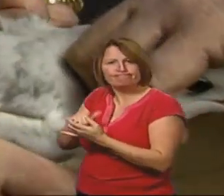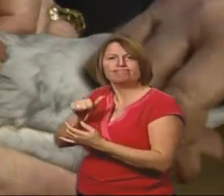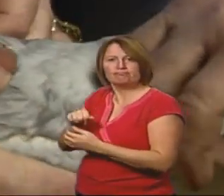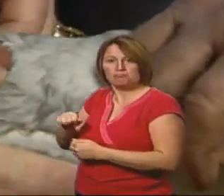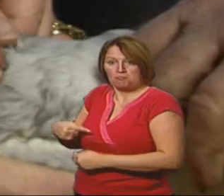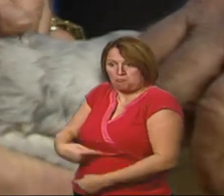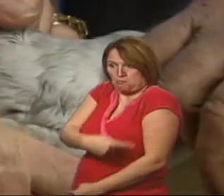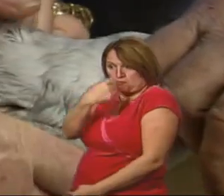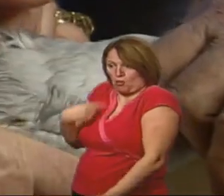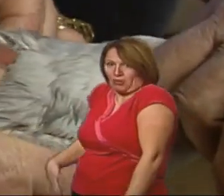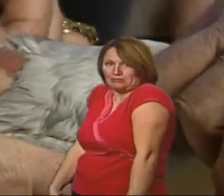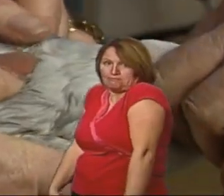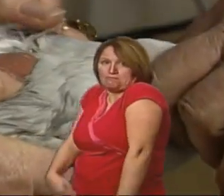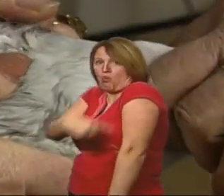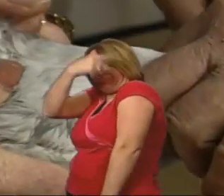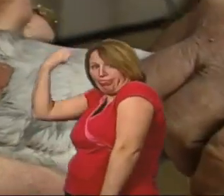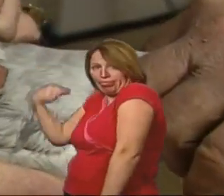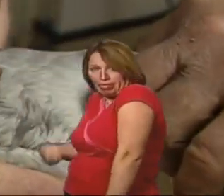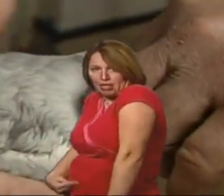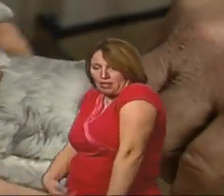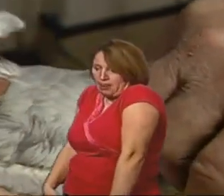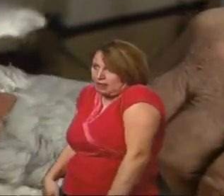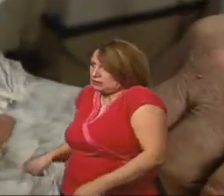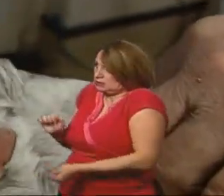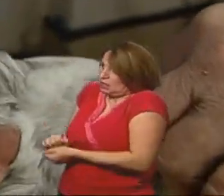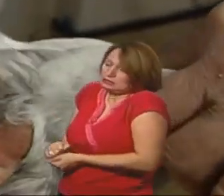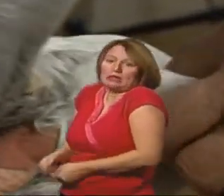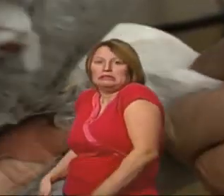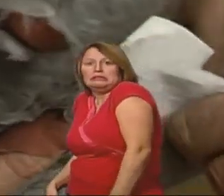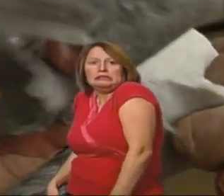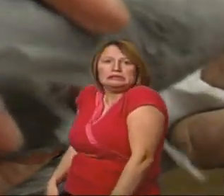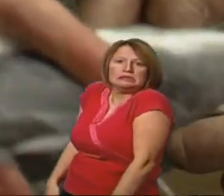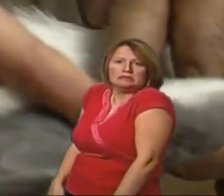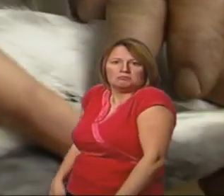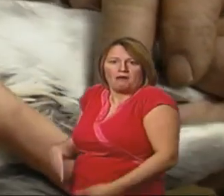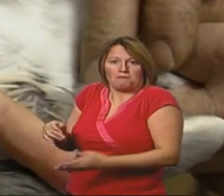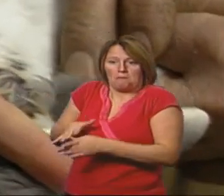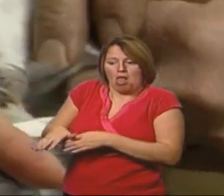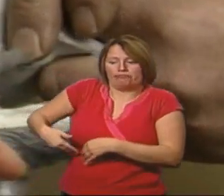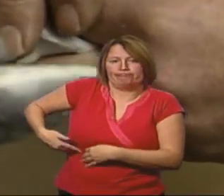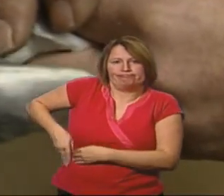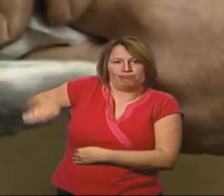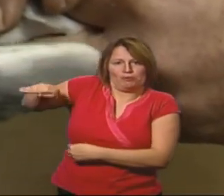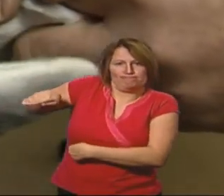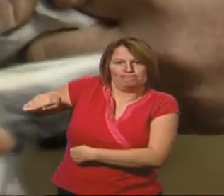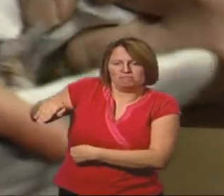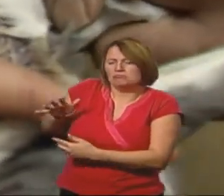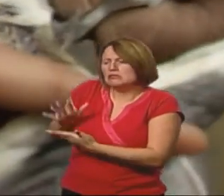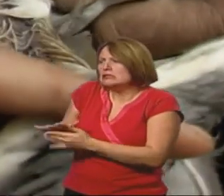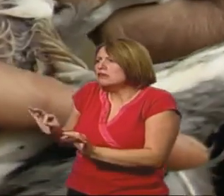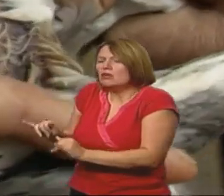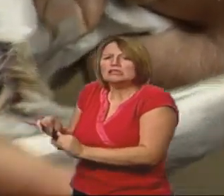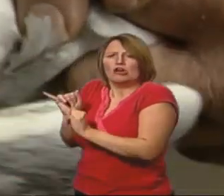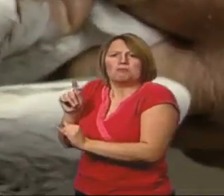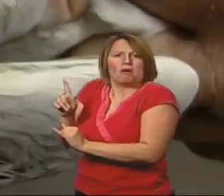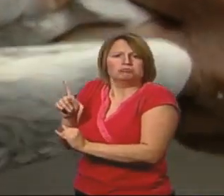And it was round his... Round both wings, round his body and round his legs. There was a tiny bit of blood under there, but... Nothing